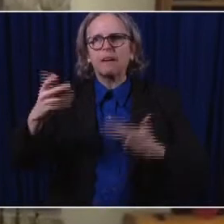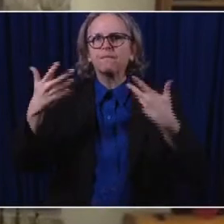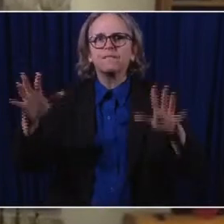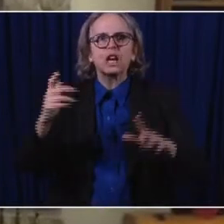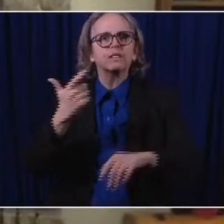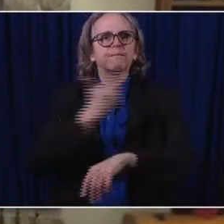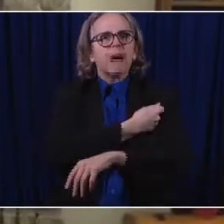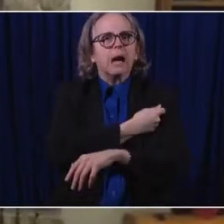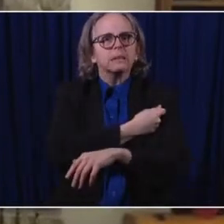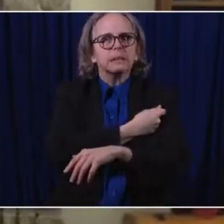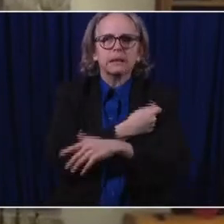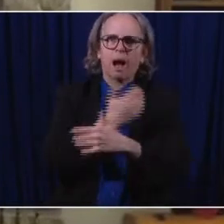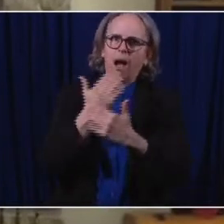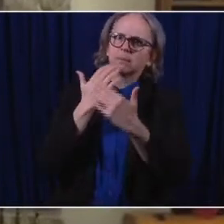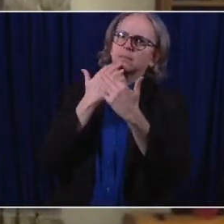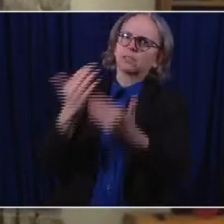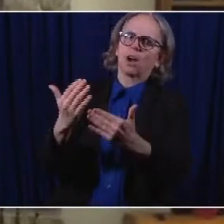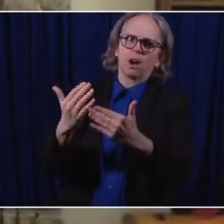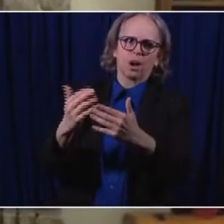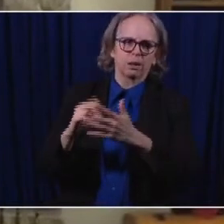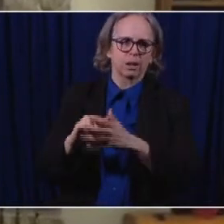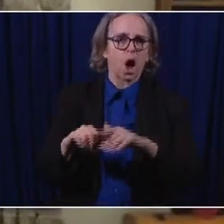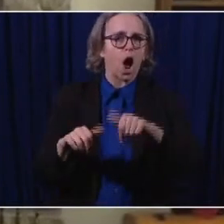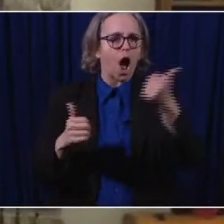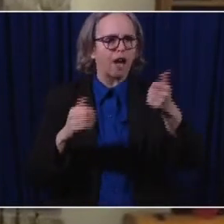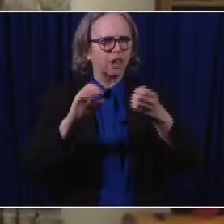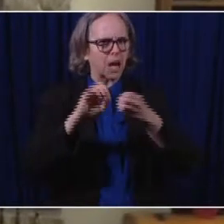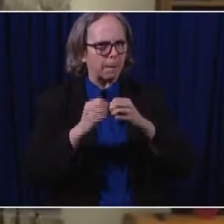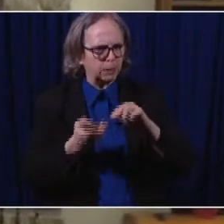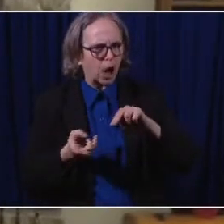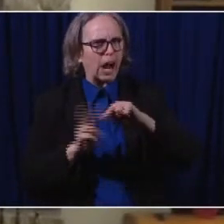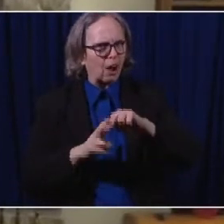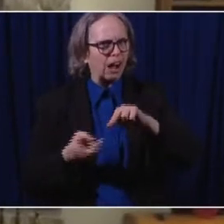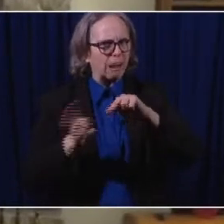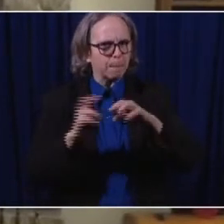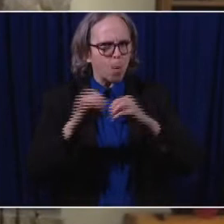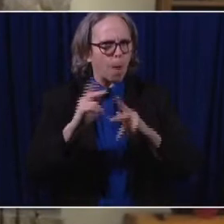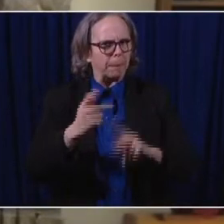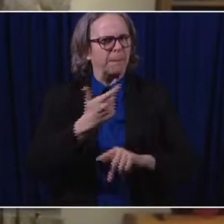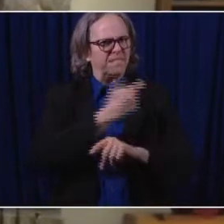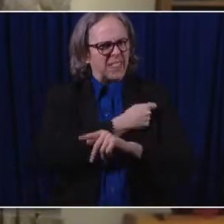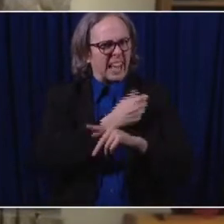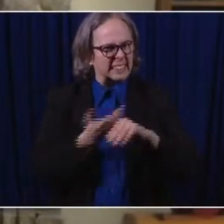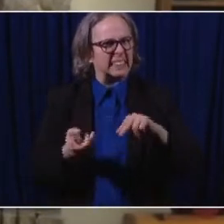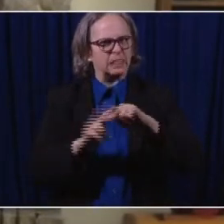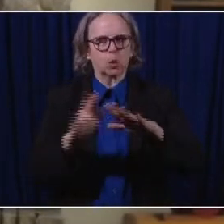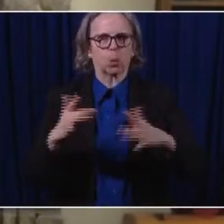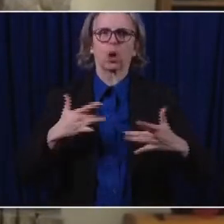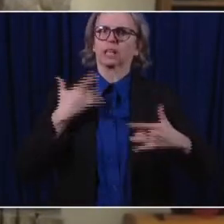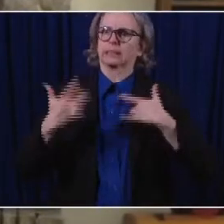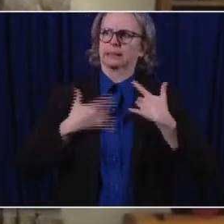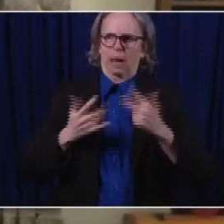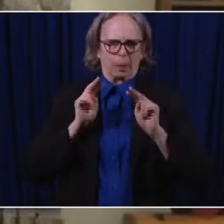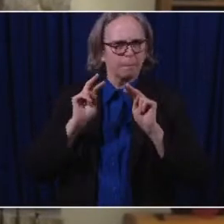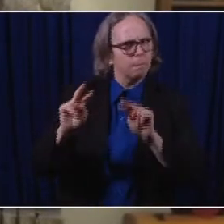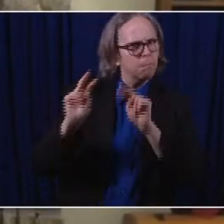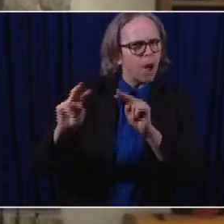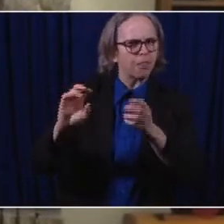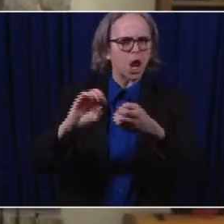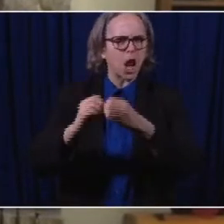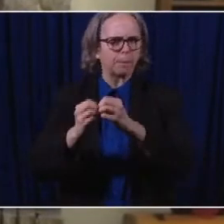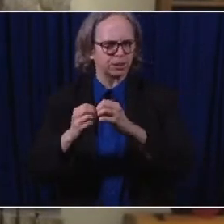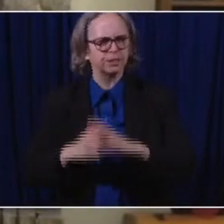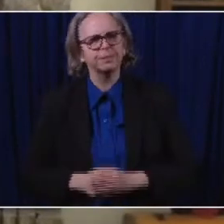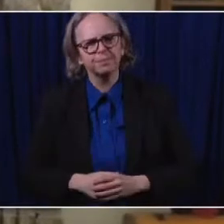other numbers are creeping up as well, 70 and above. We're going to go to Reynoldsburg